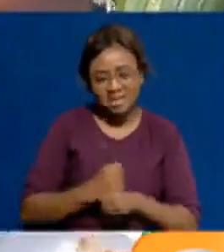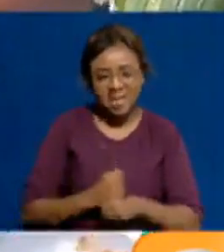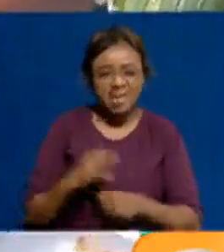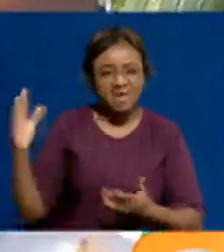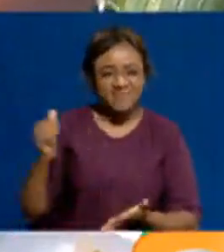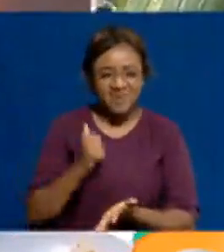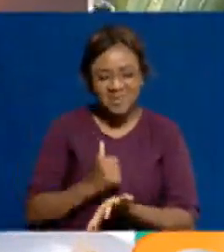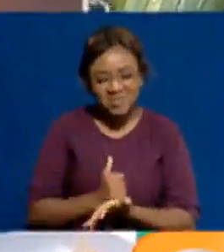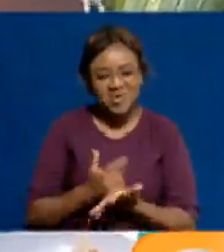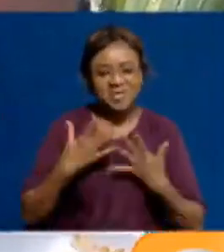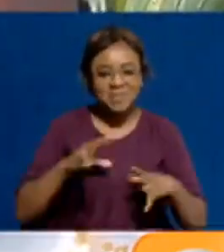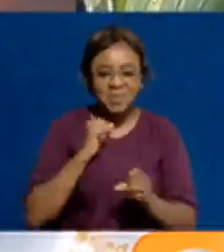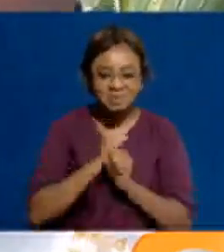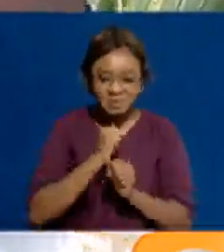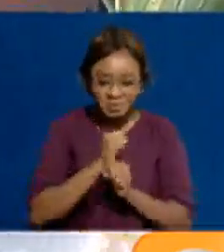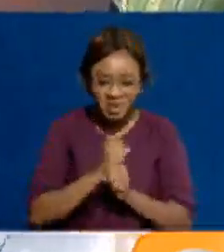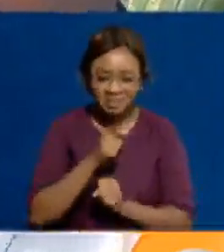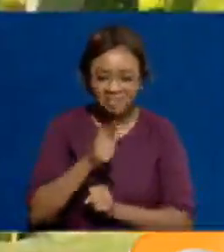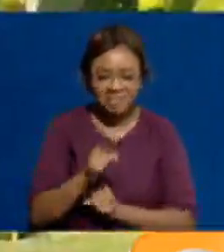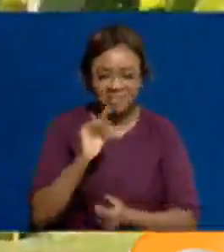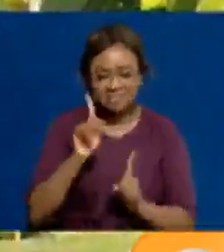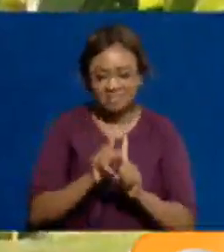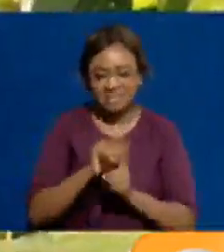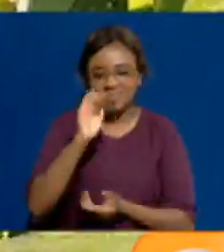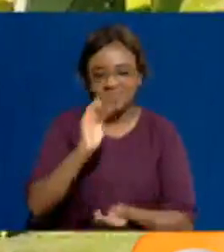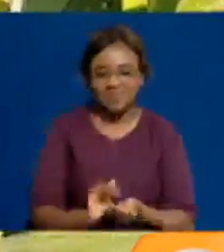employing people to detassel is also going to be reduced.